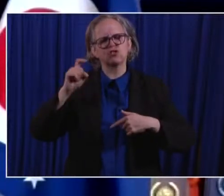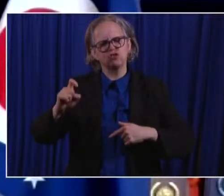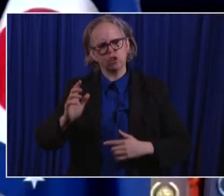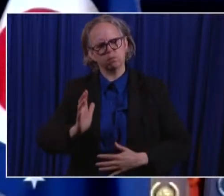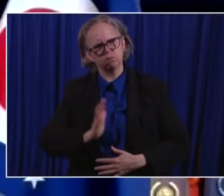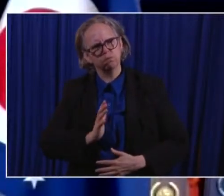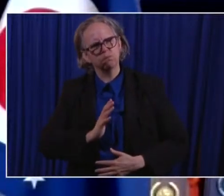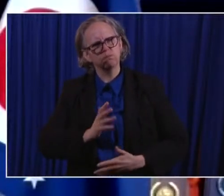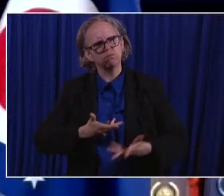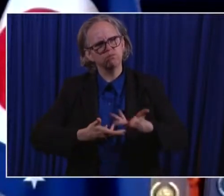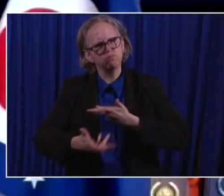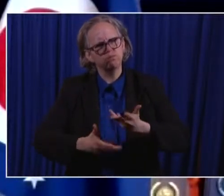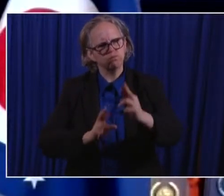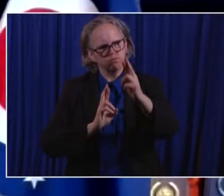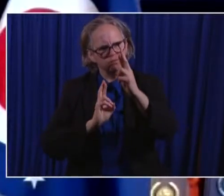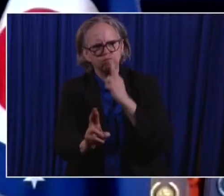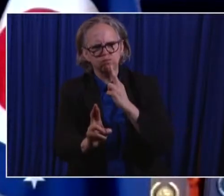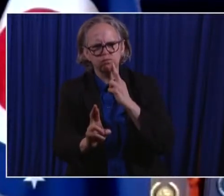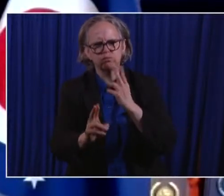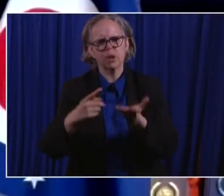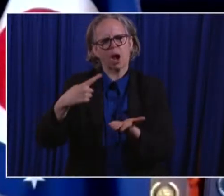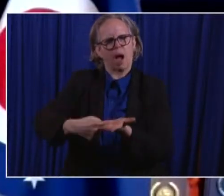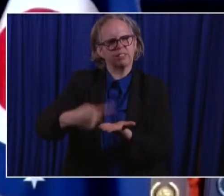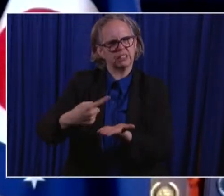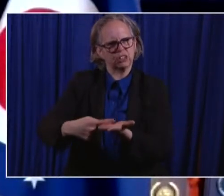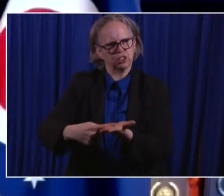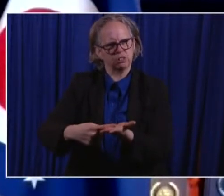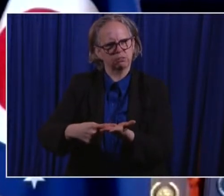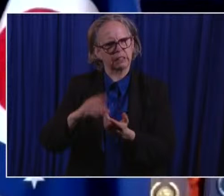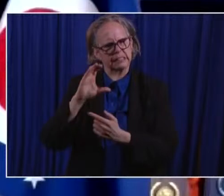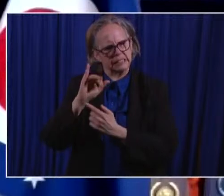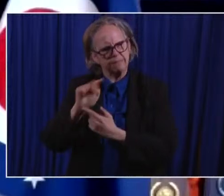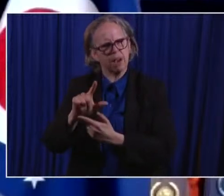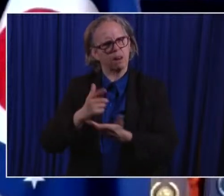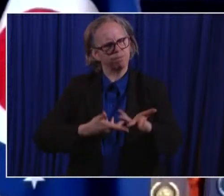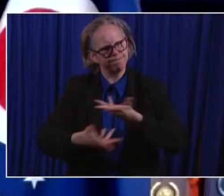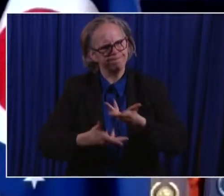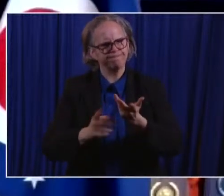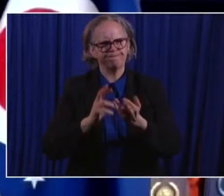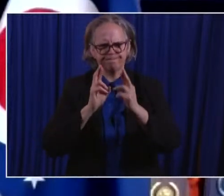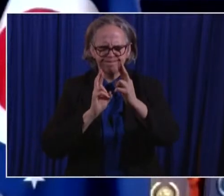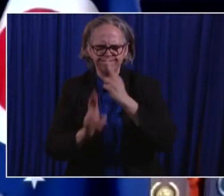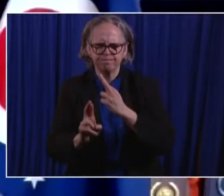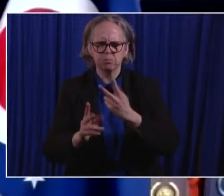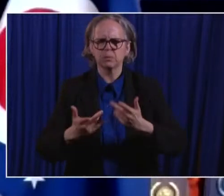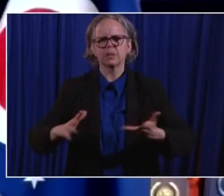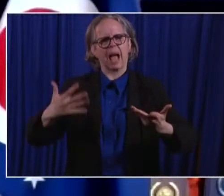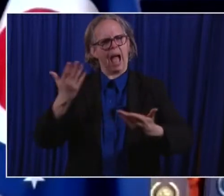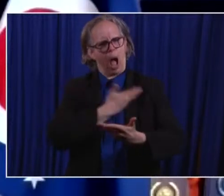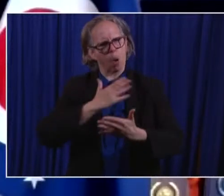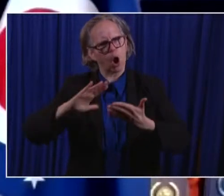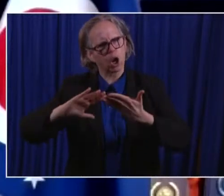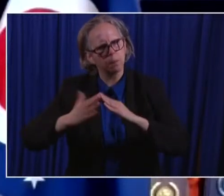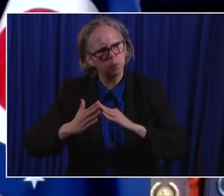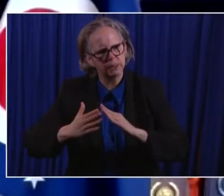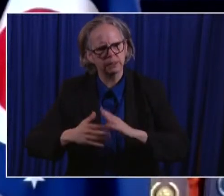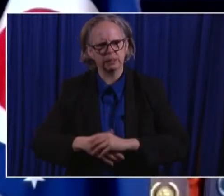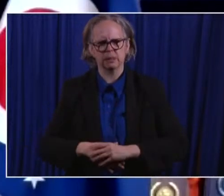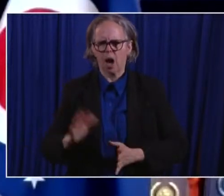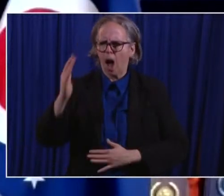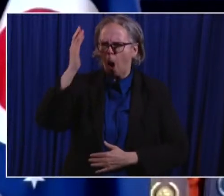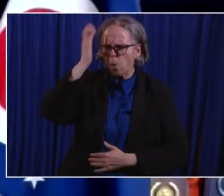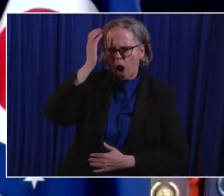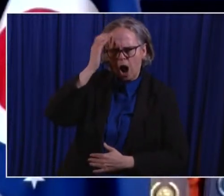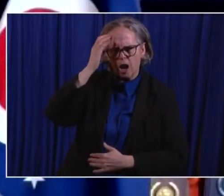them, and build a sense of community and awareness across cultures, so that we understand each other